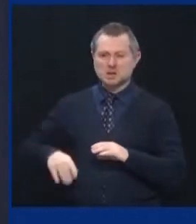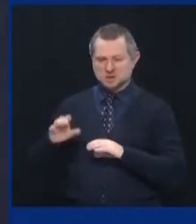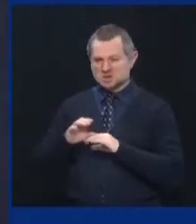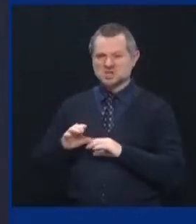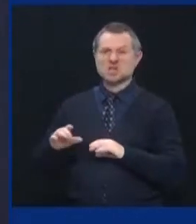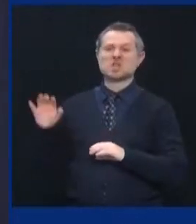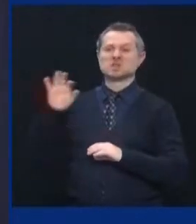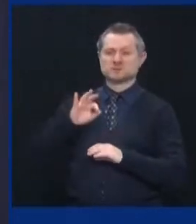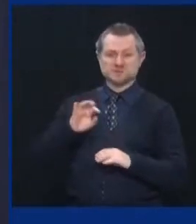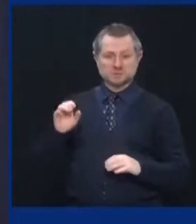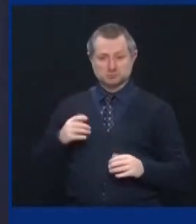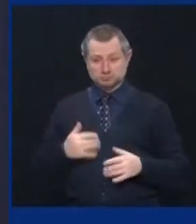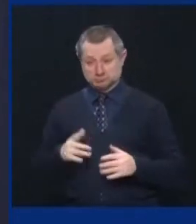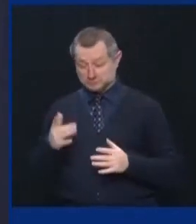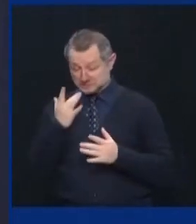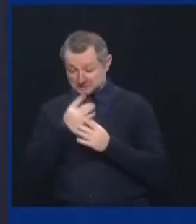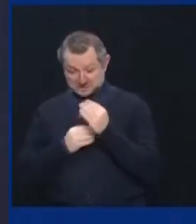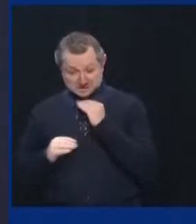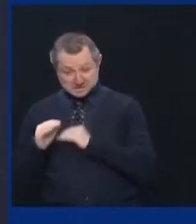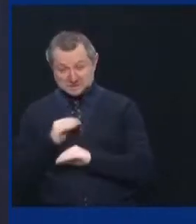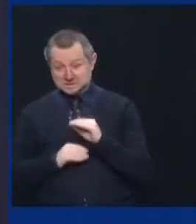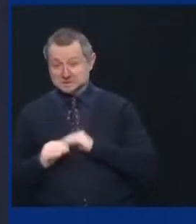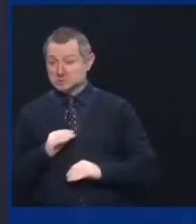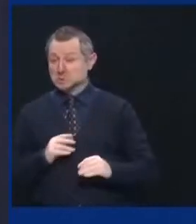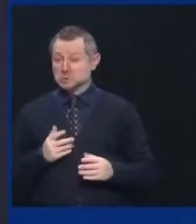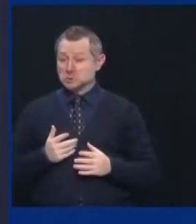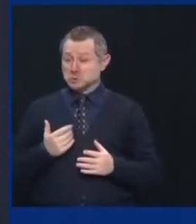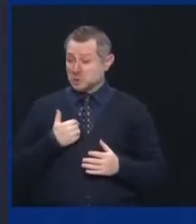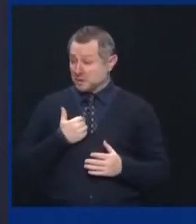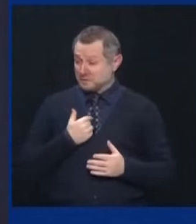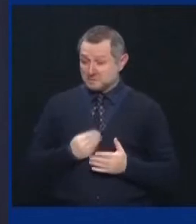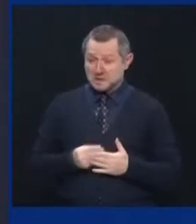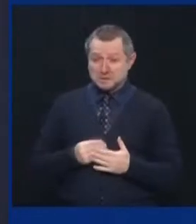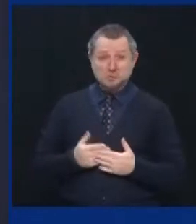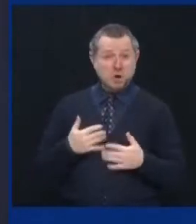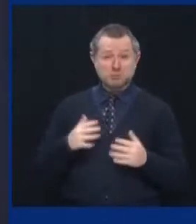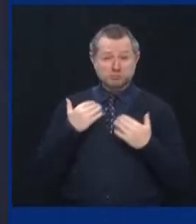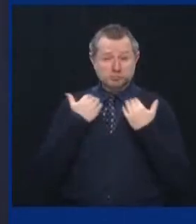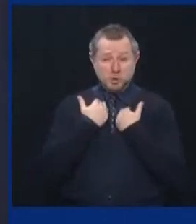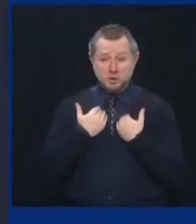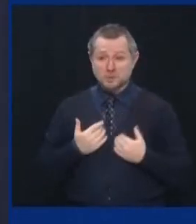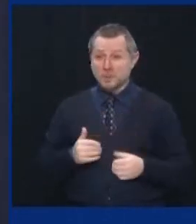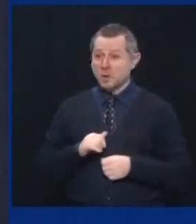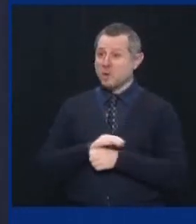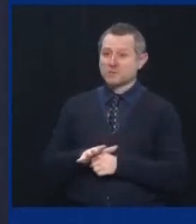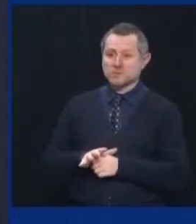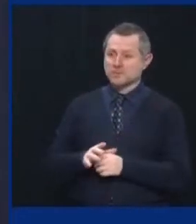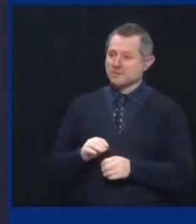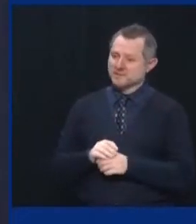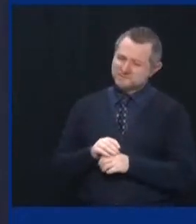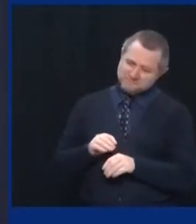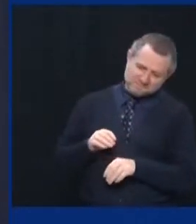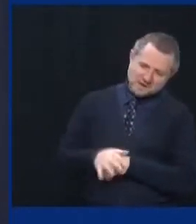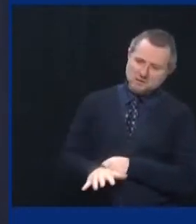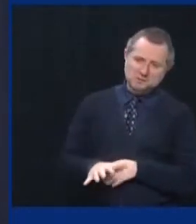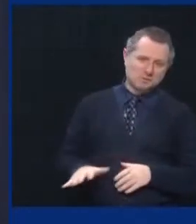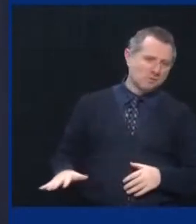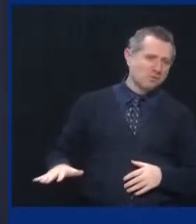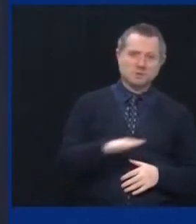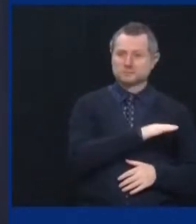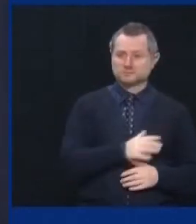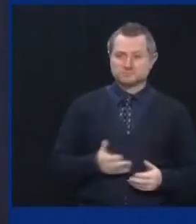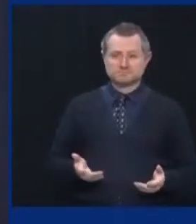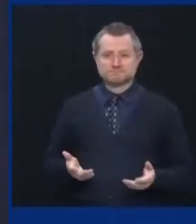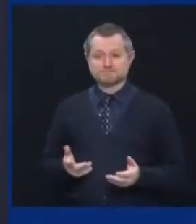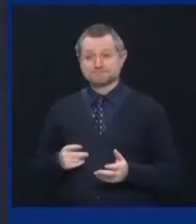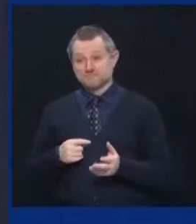because they are have certified that they're dealing with a financial hardship. It's not that they're not paying the rent and they